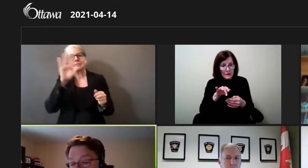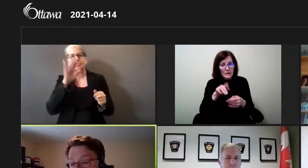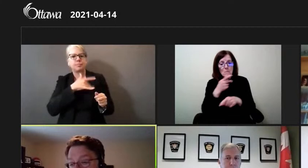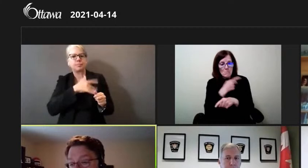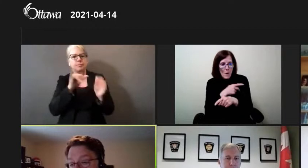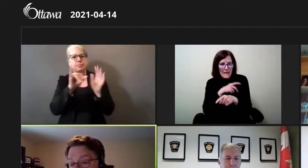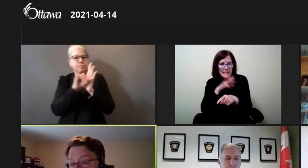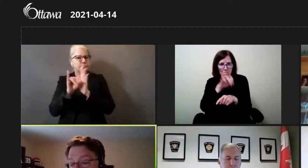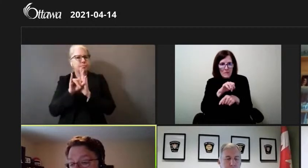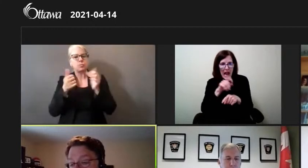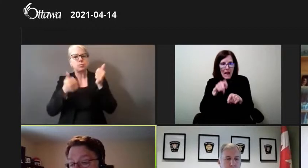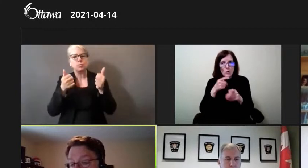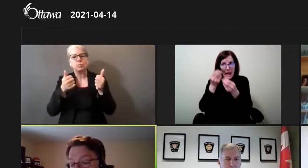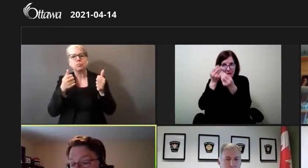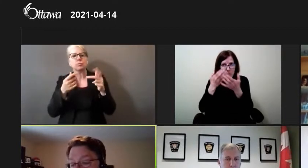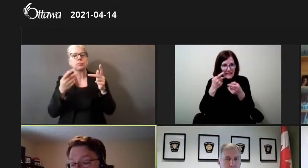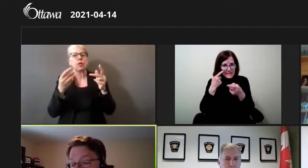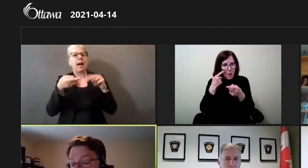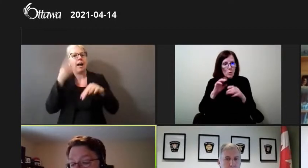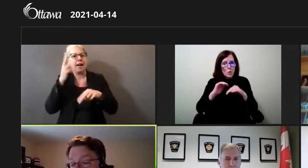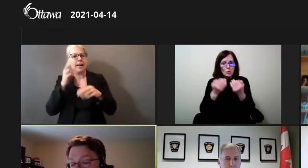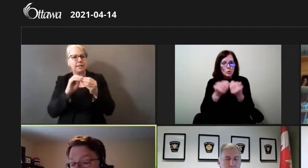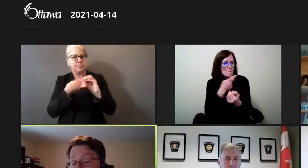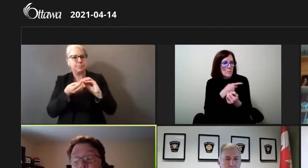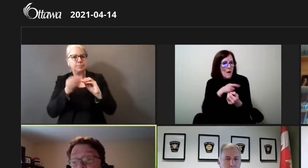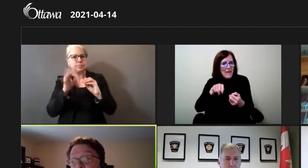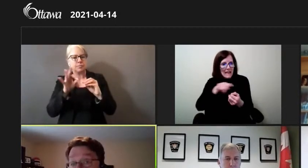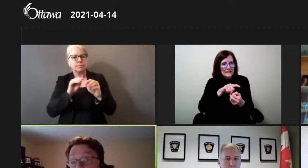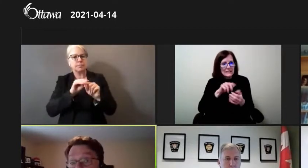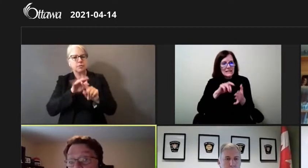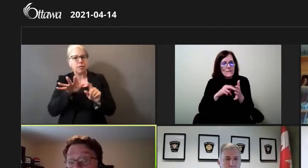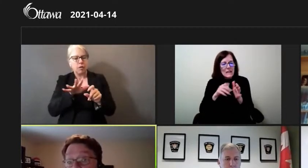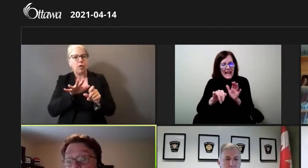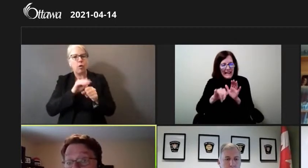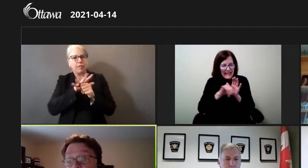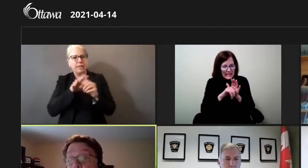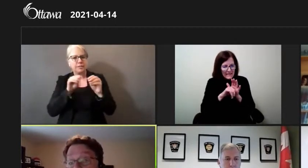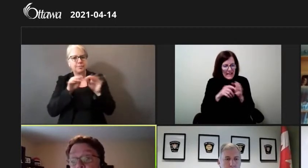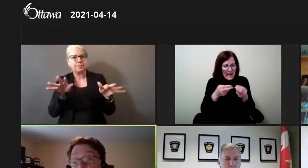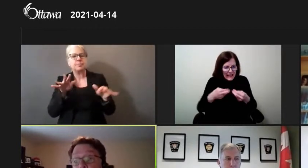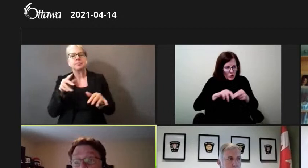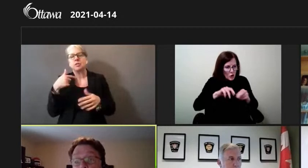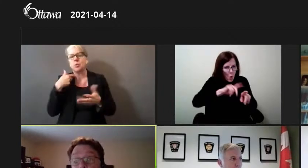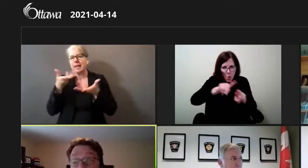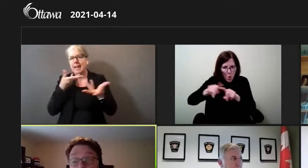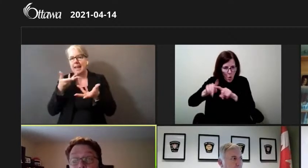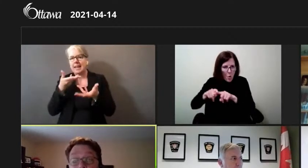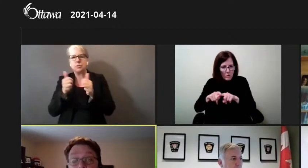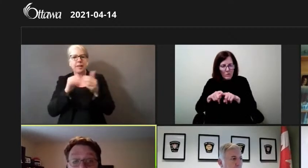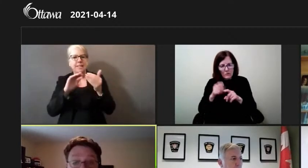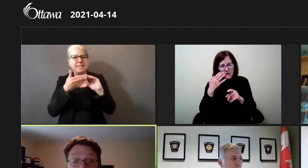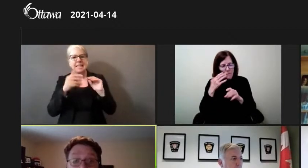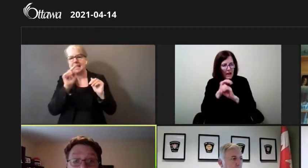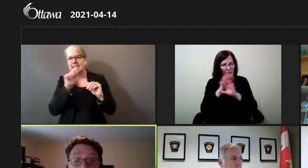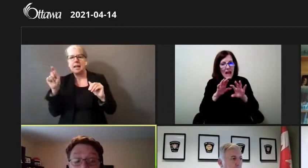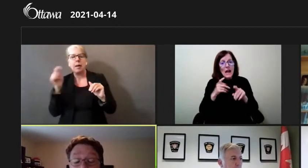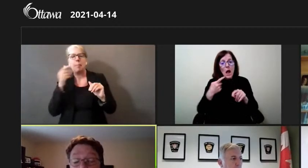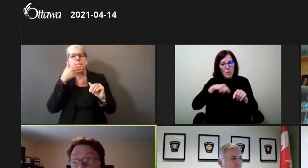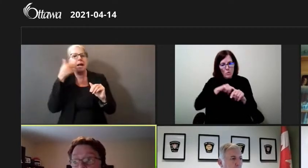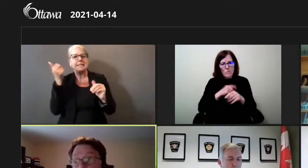identify areas. And certainly we're engaged with the ministry talking about what would work best for Ottawa.